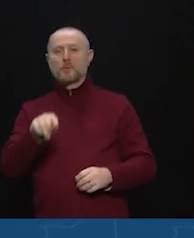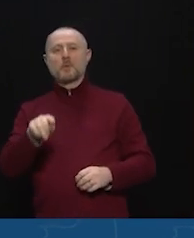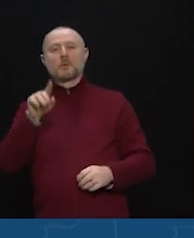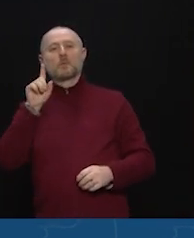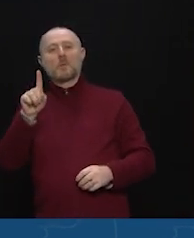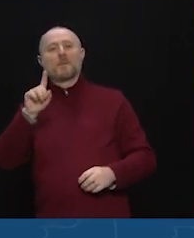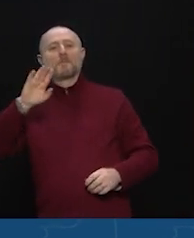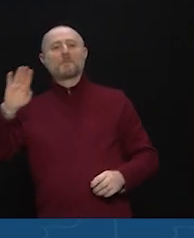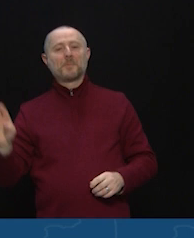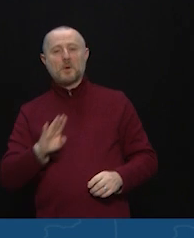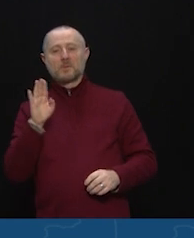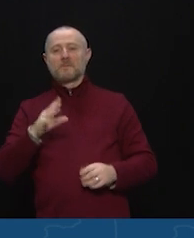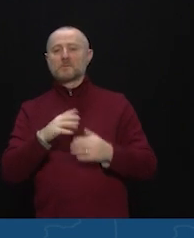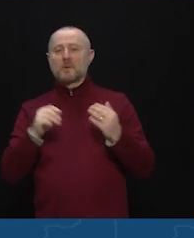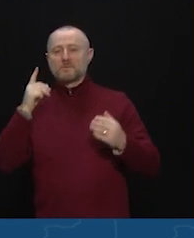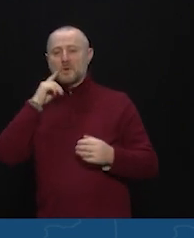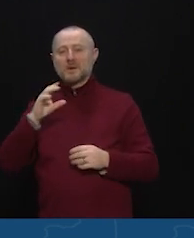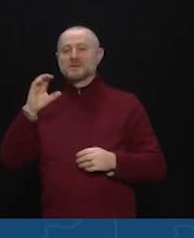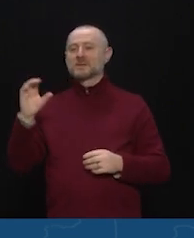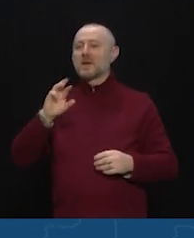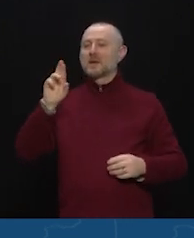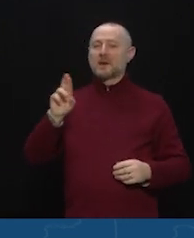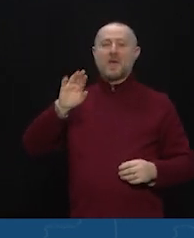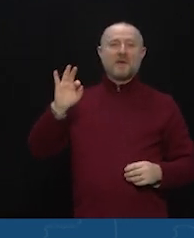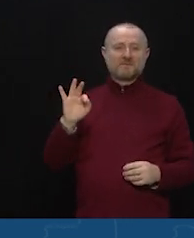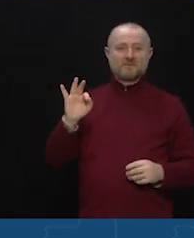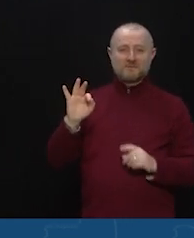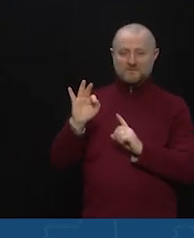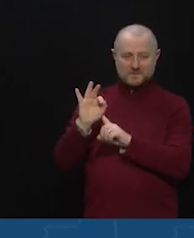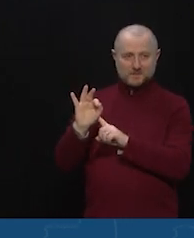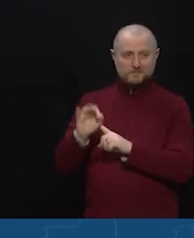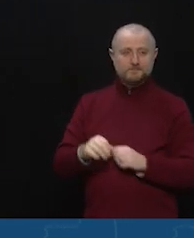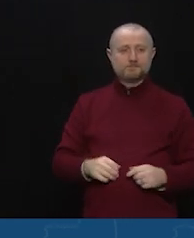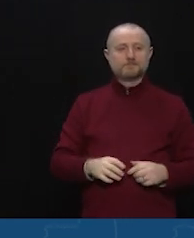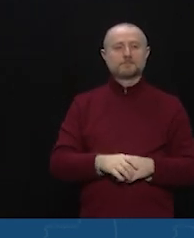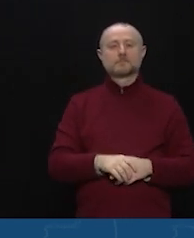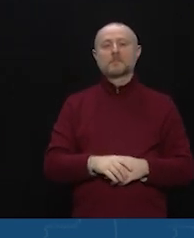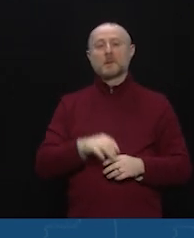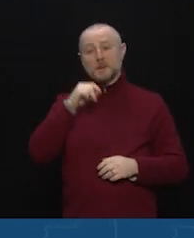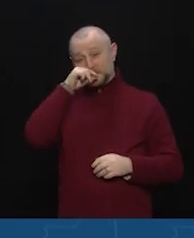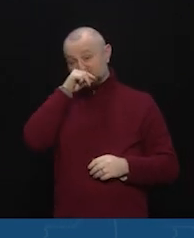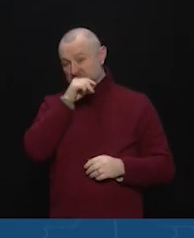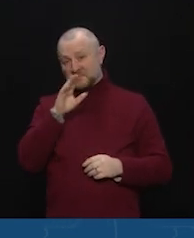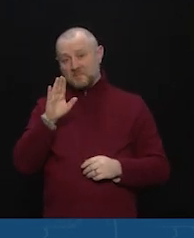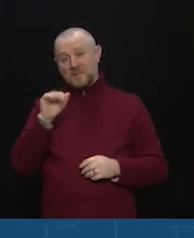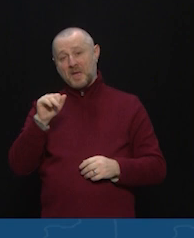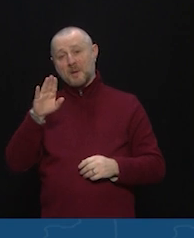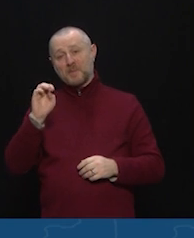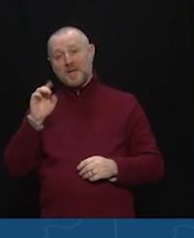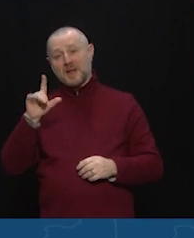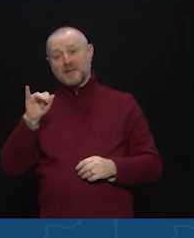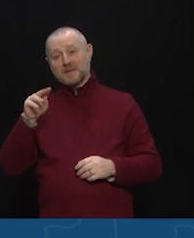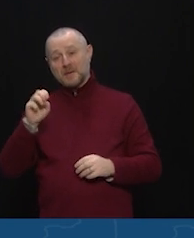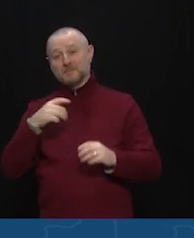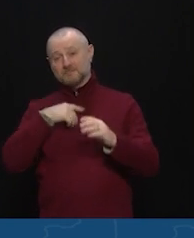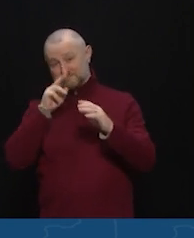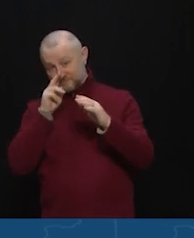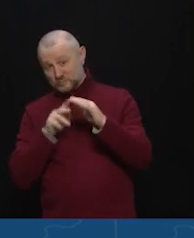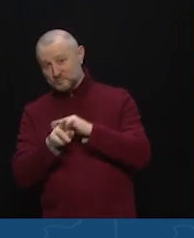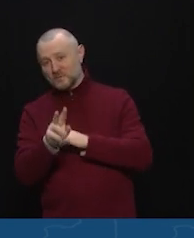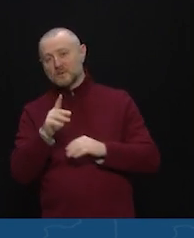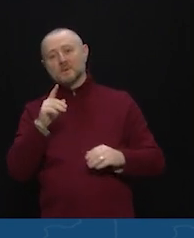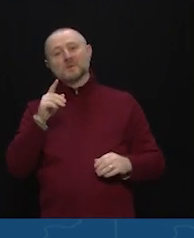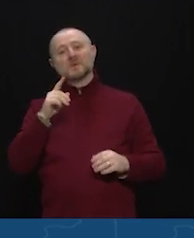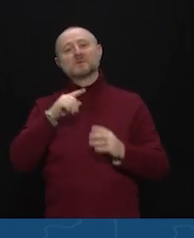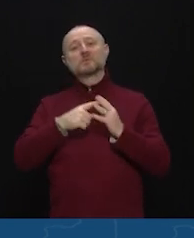in the CRF. So baseline projections, again, are showing surpluses of $5 billion in the current